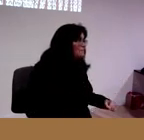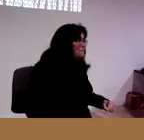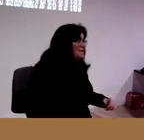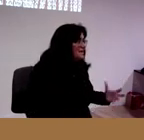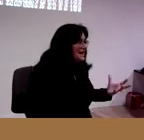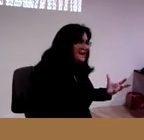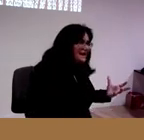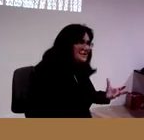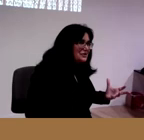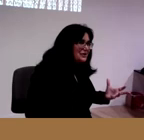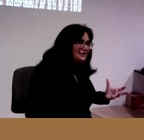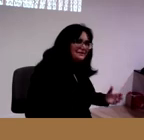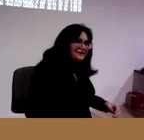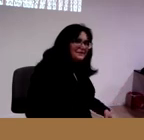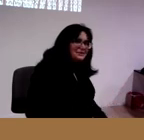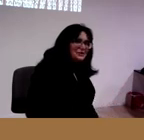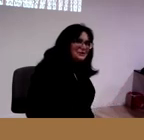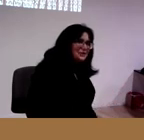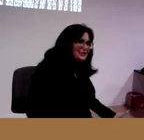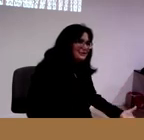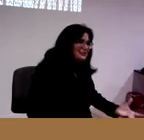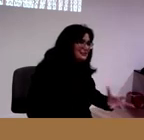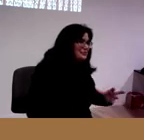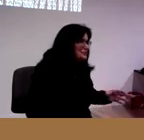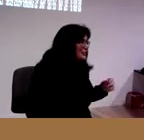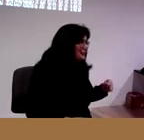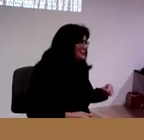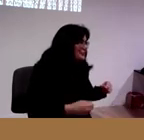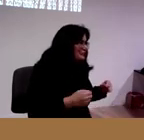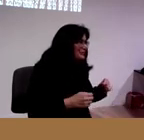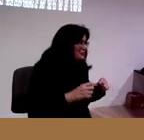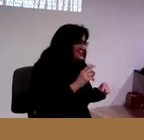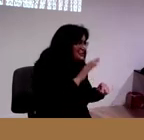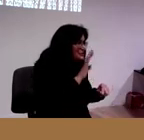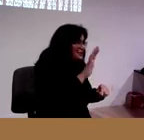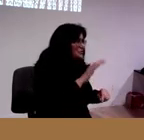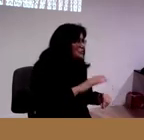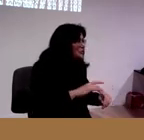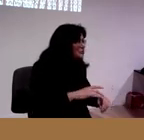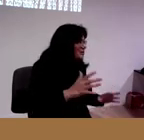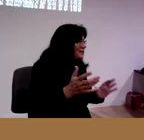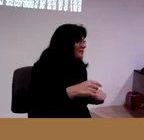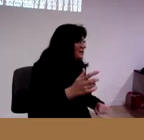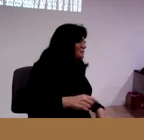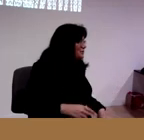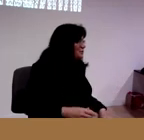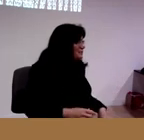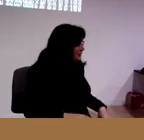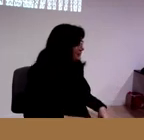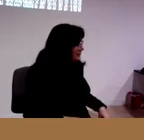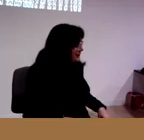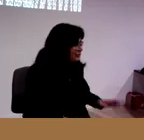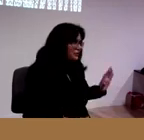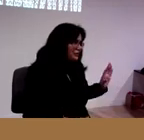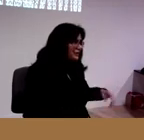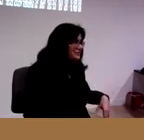welcome. And we turned around and we walked off and we're having a little giggle as we were walking away. Then as we went to get back